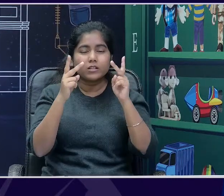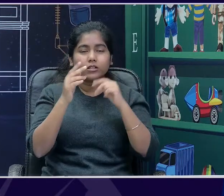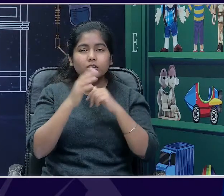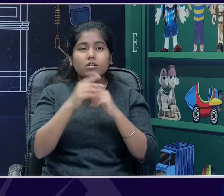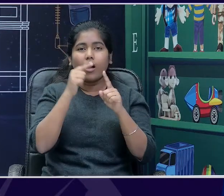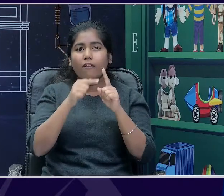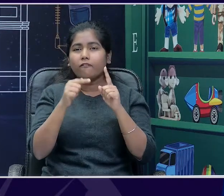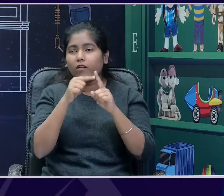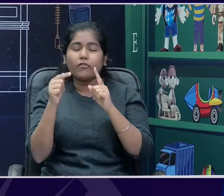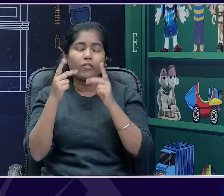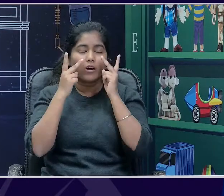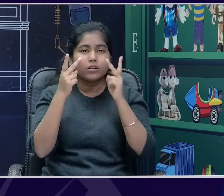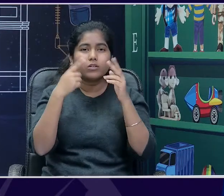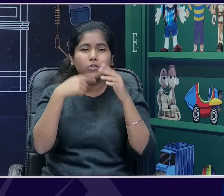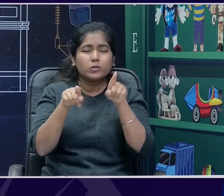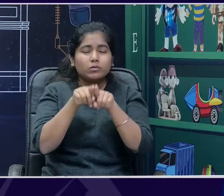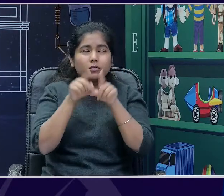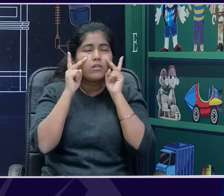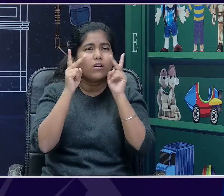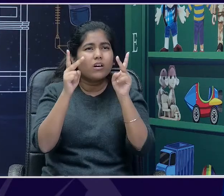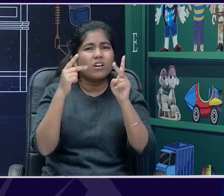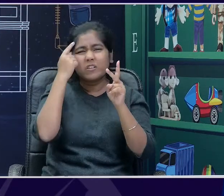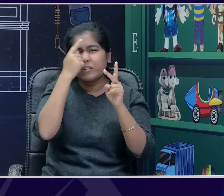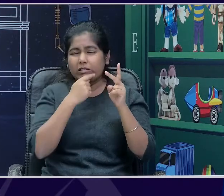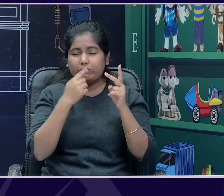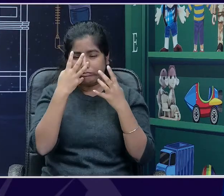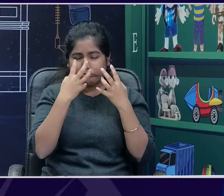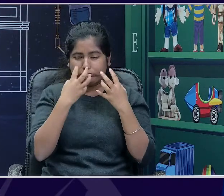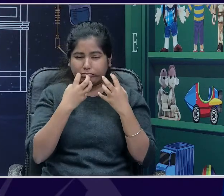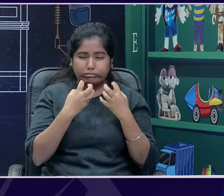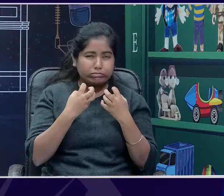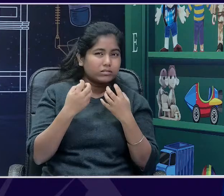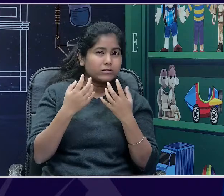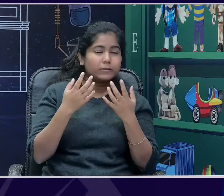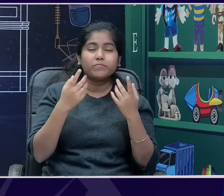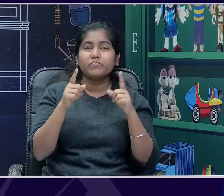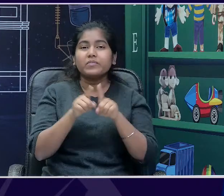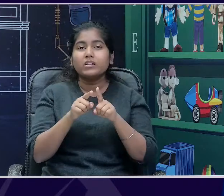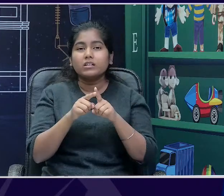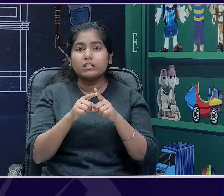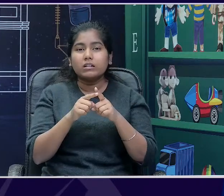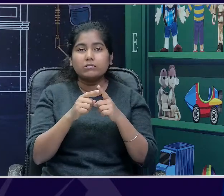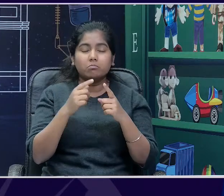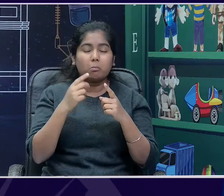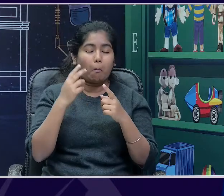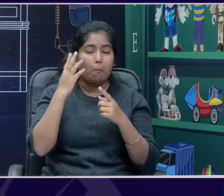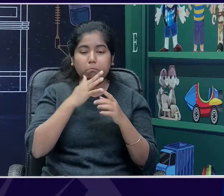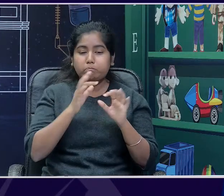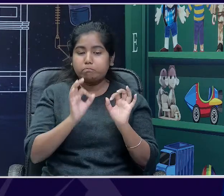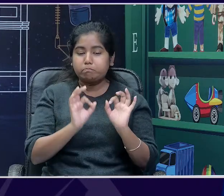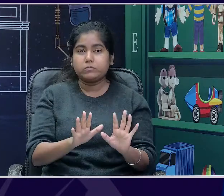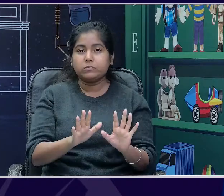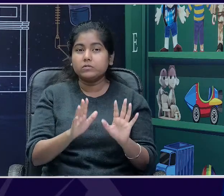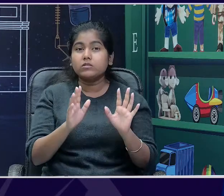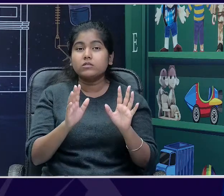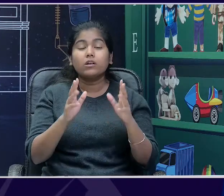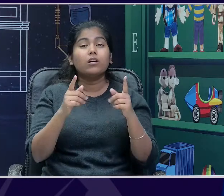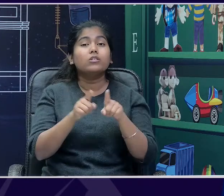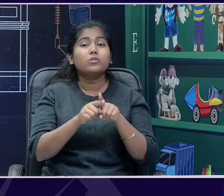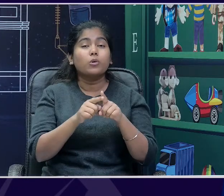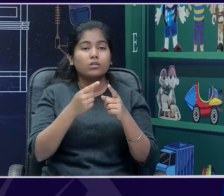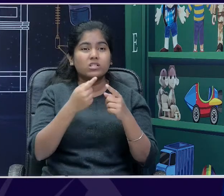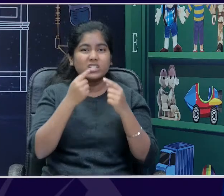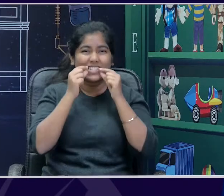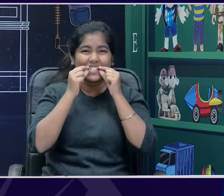faces Okay. with their long tongue, sharp teeth, honks. So here what we